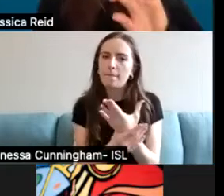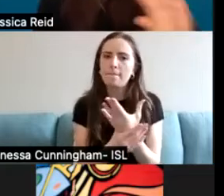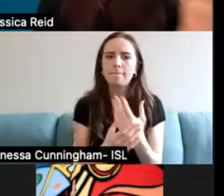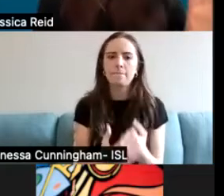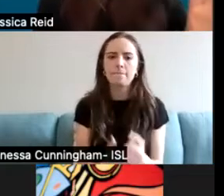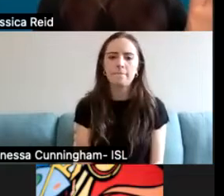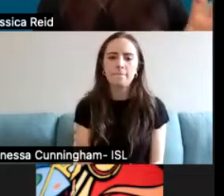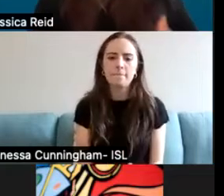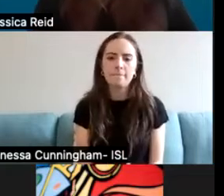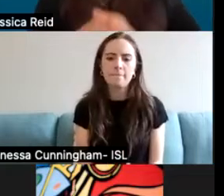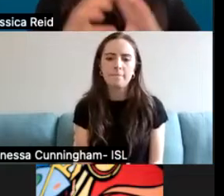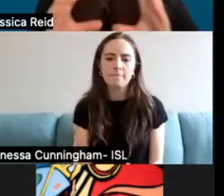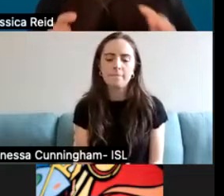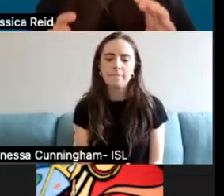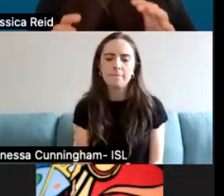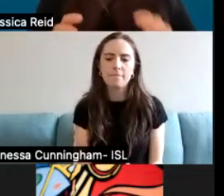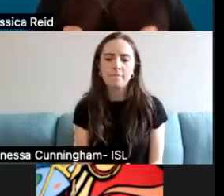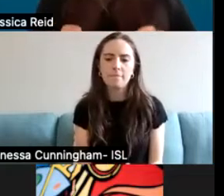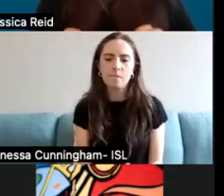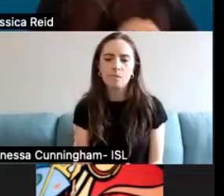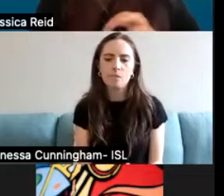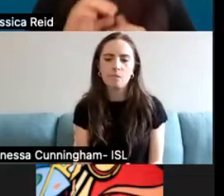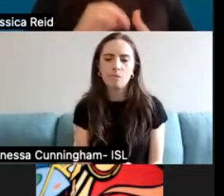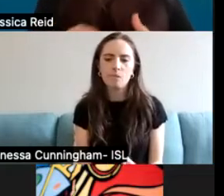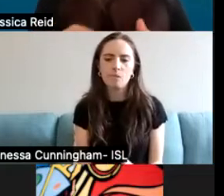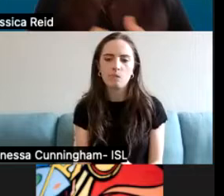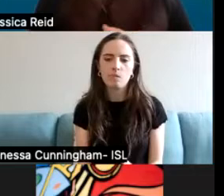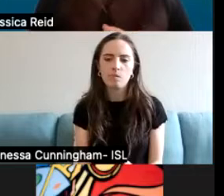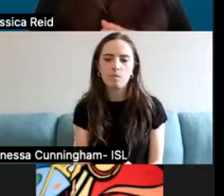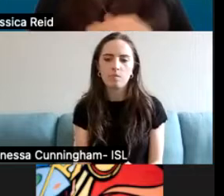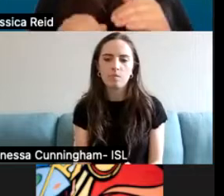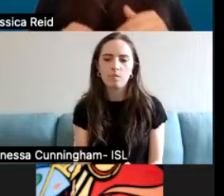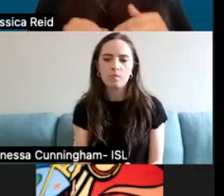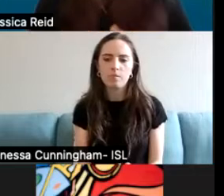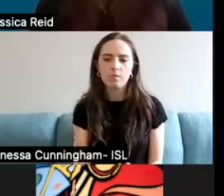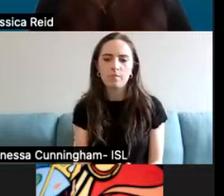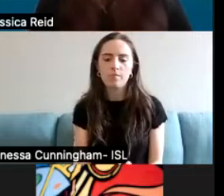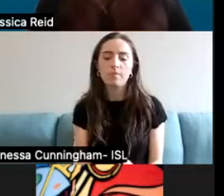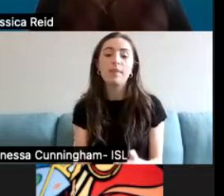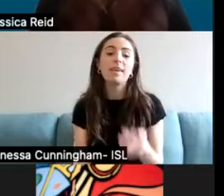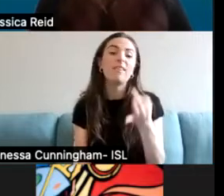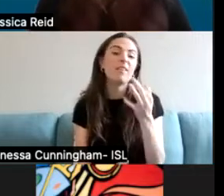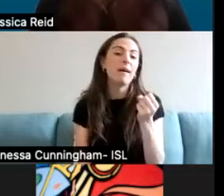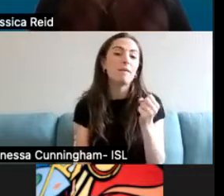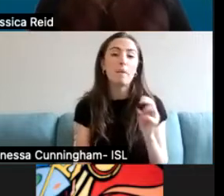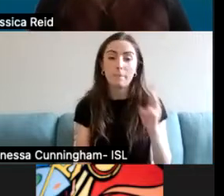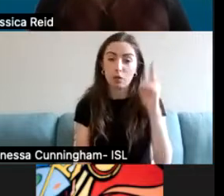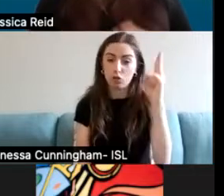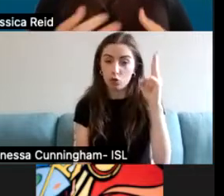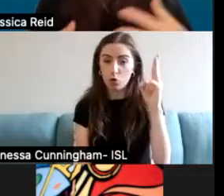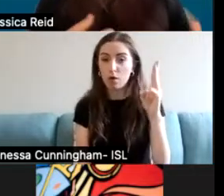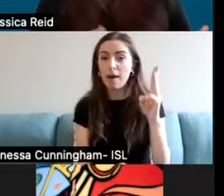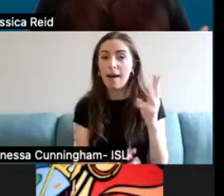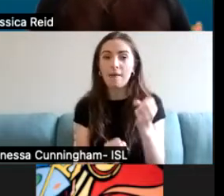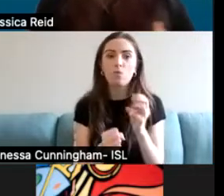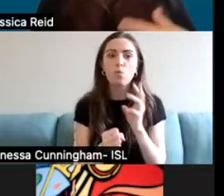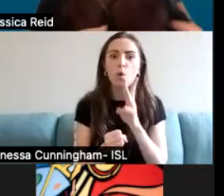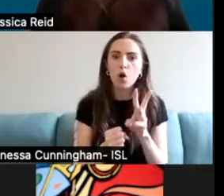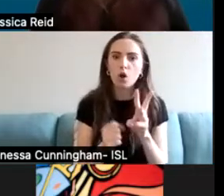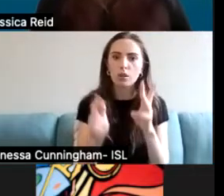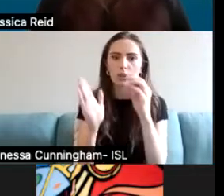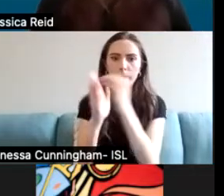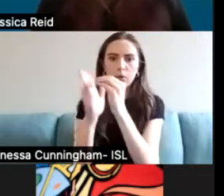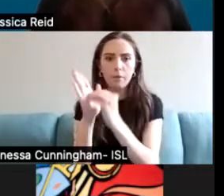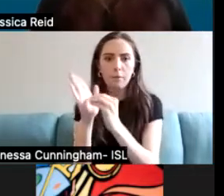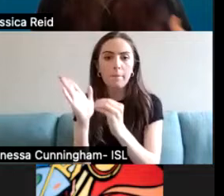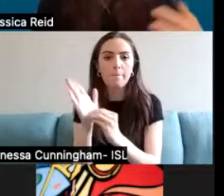graphic that has text overlaid in it, but it's all part of the image, you need to include that text as well, because that's going to be lost